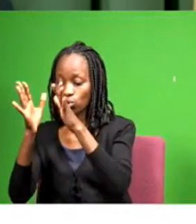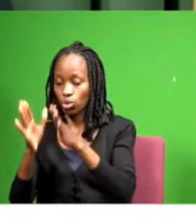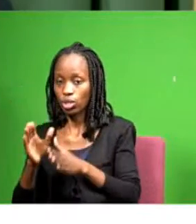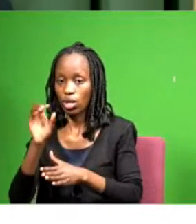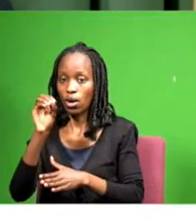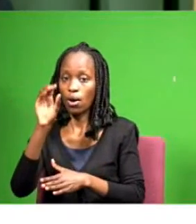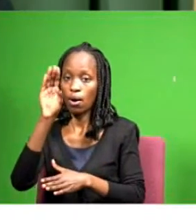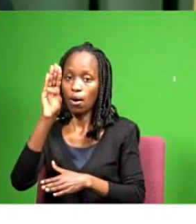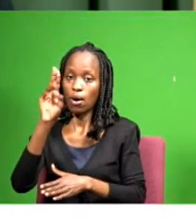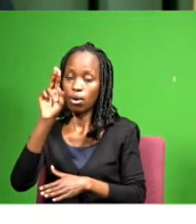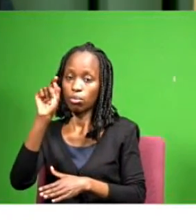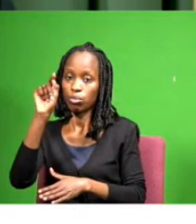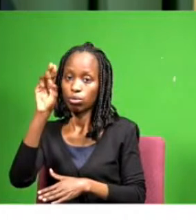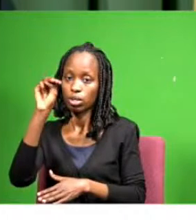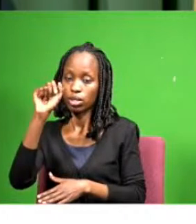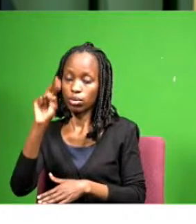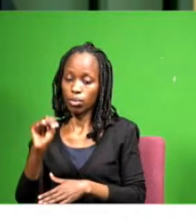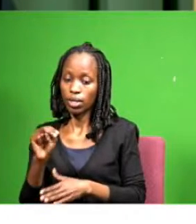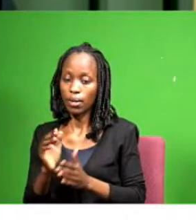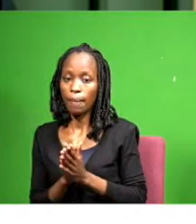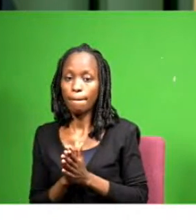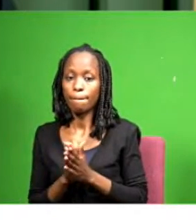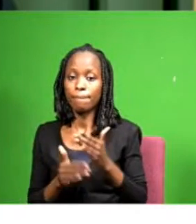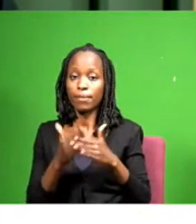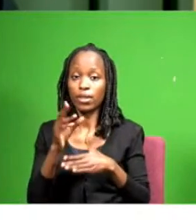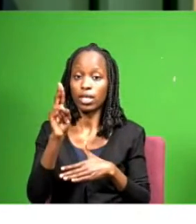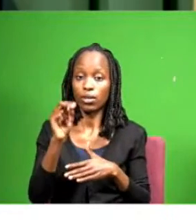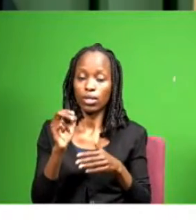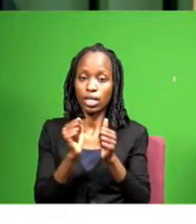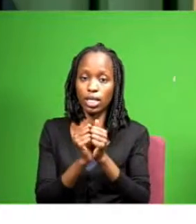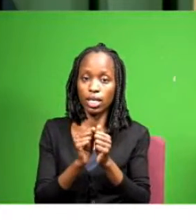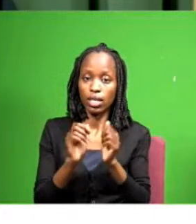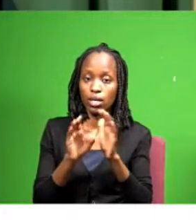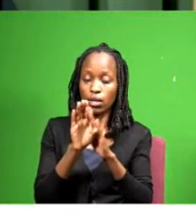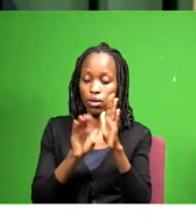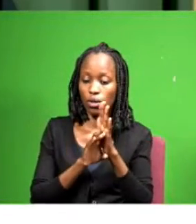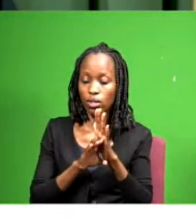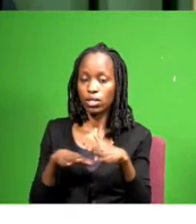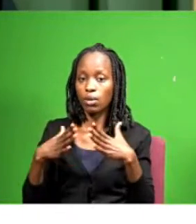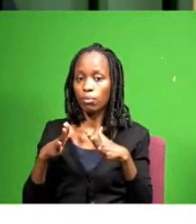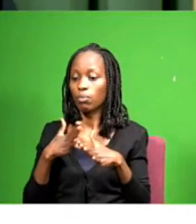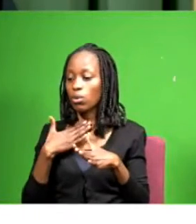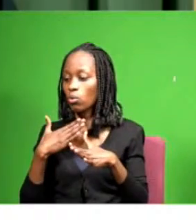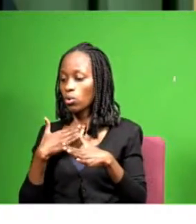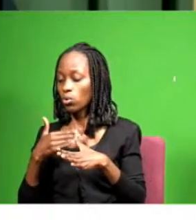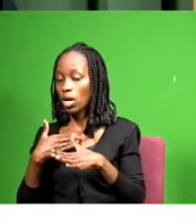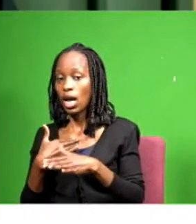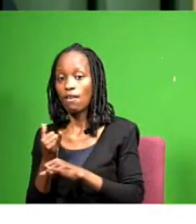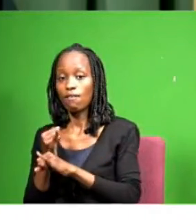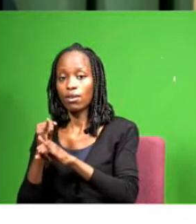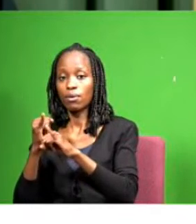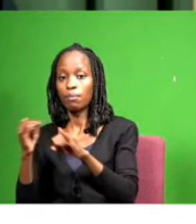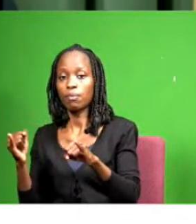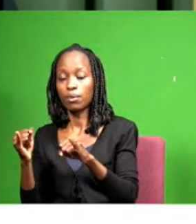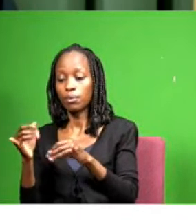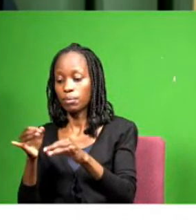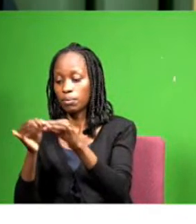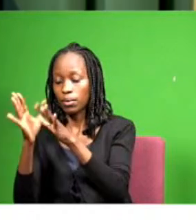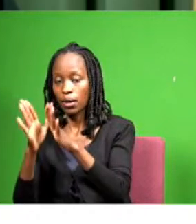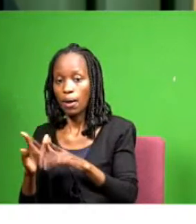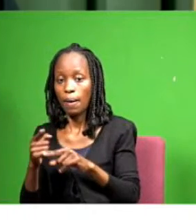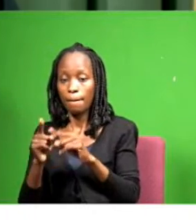the 2010 Constitution, Kenyans wanted to have a strong and independent judiciary, but the proposed